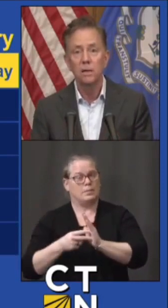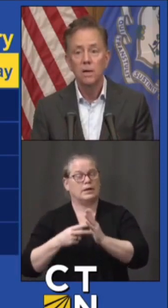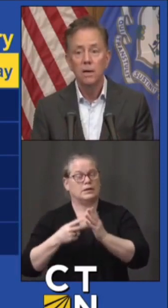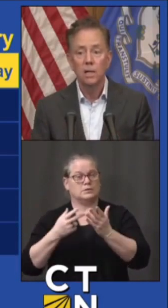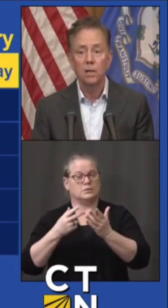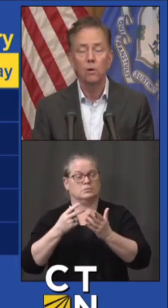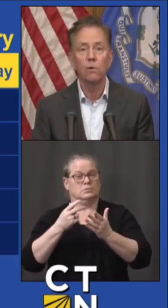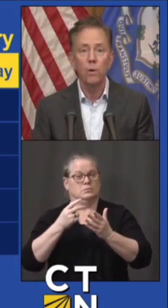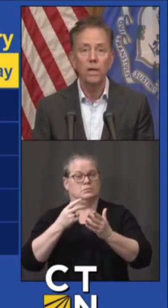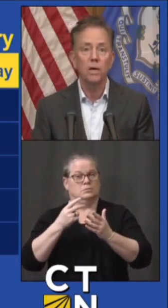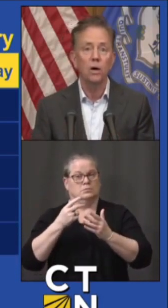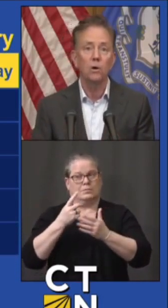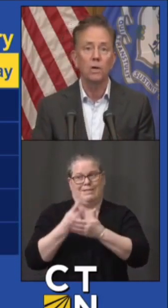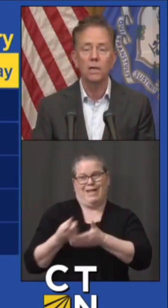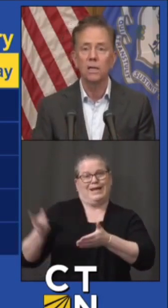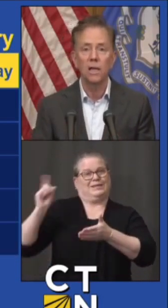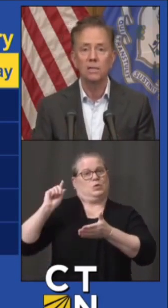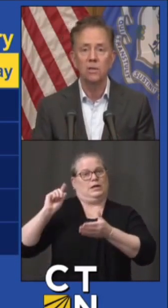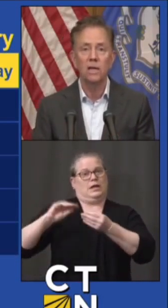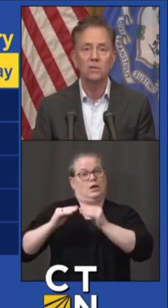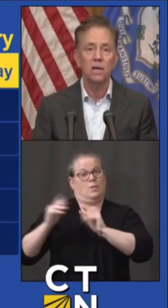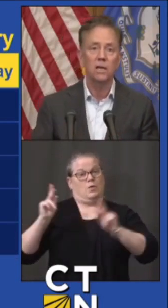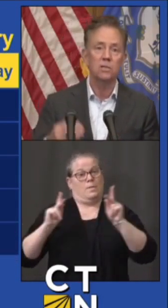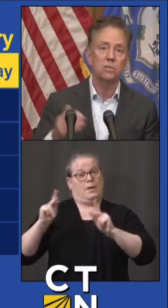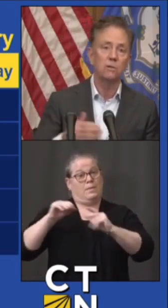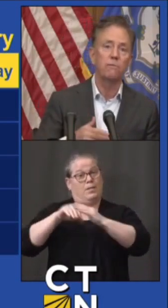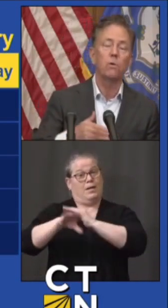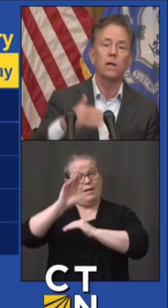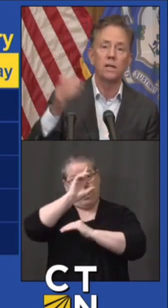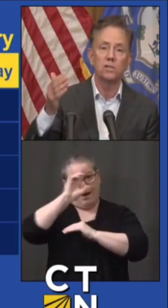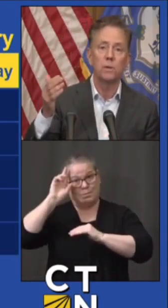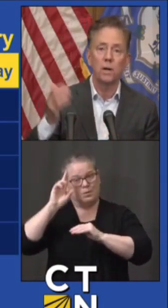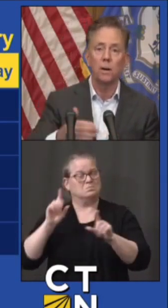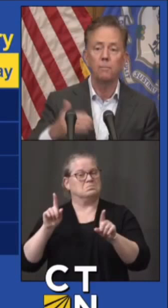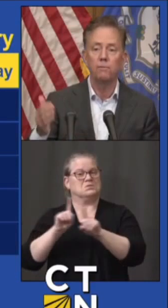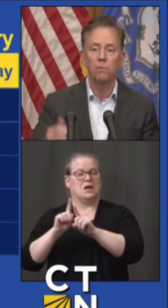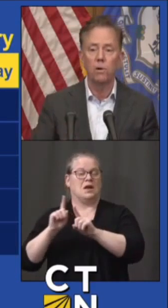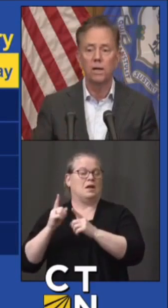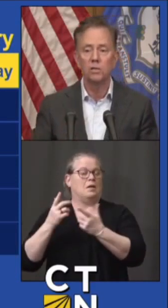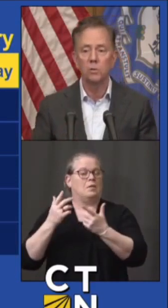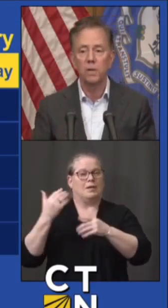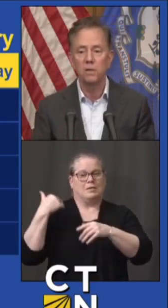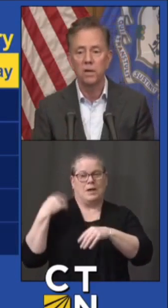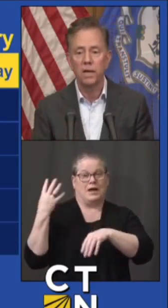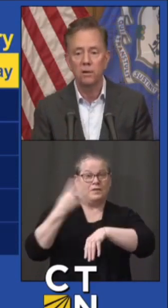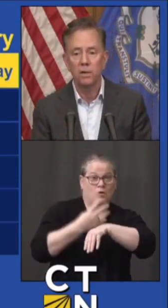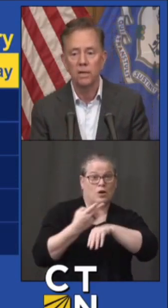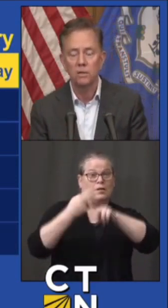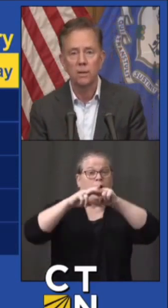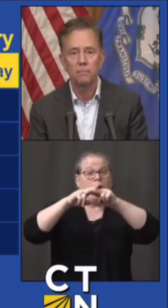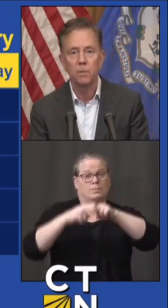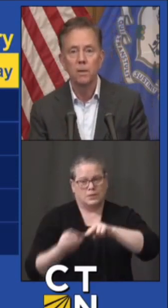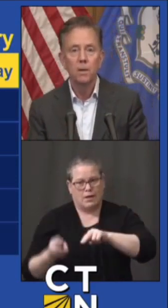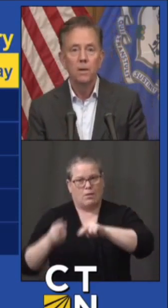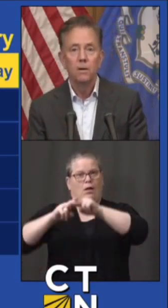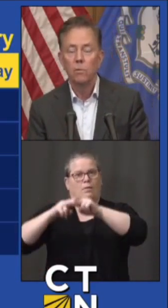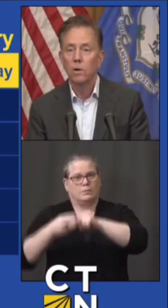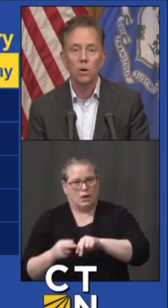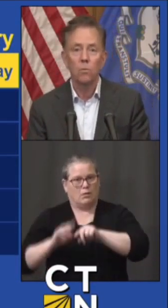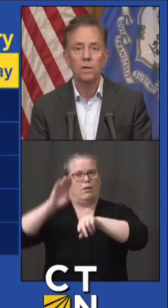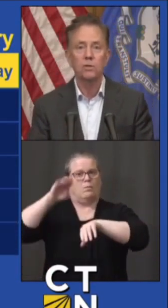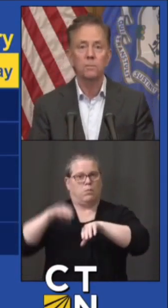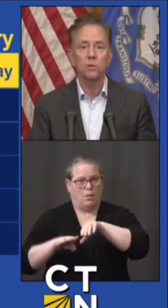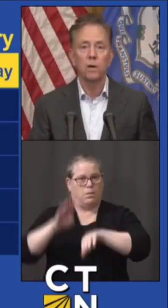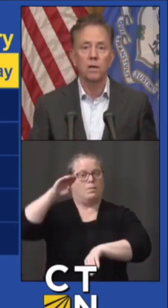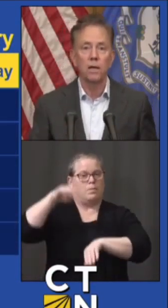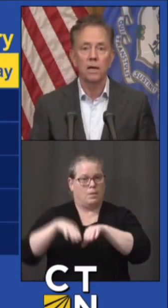had a little over a week ago. And in the last 8 days, 4 days have been up and 4 days are being down. And if you want to